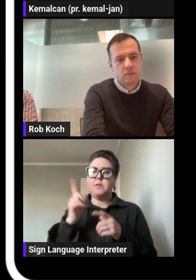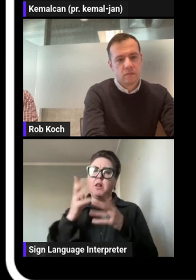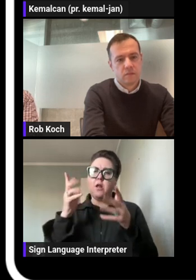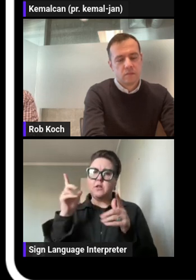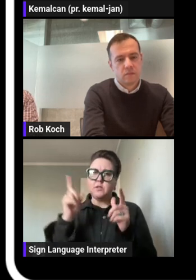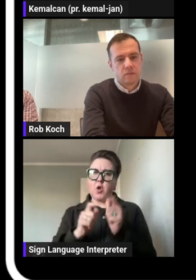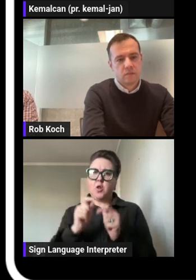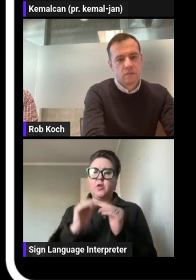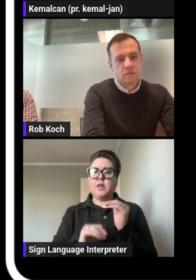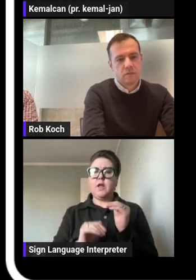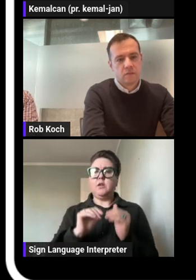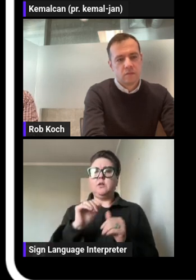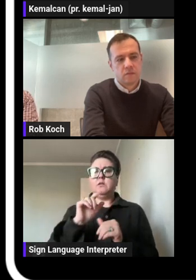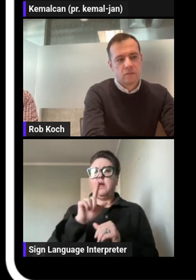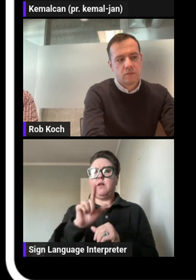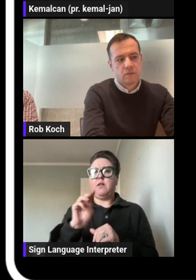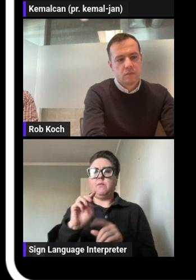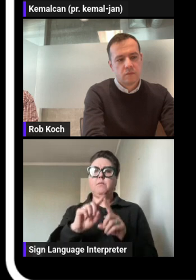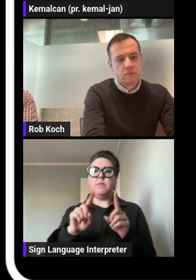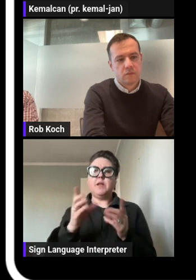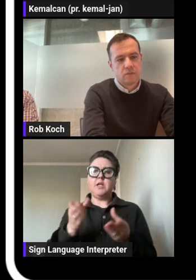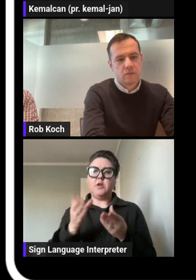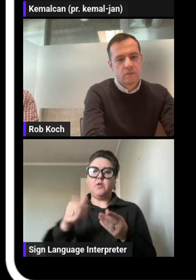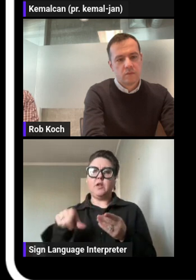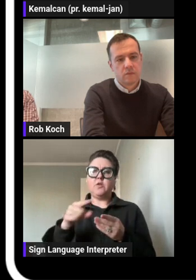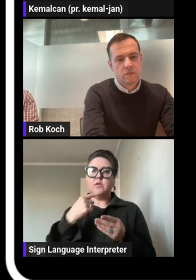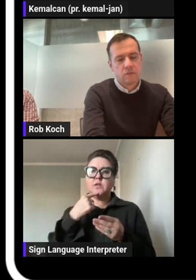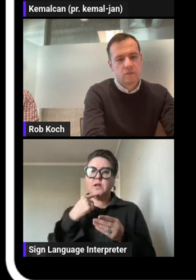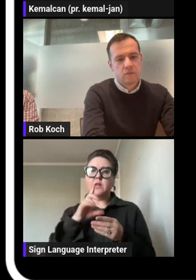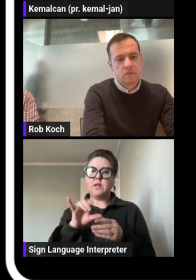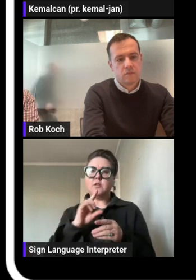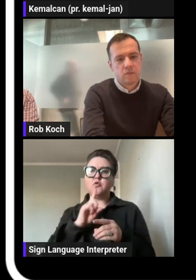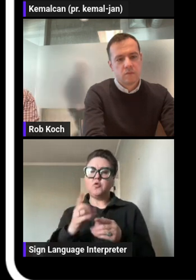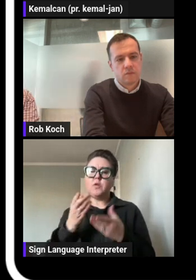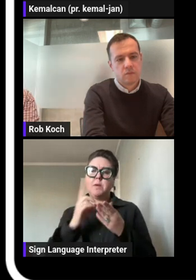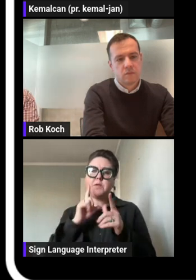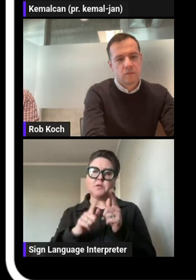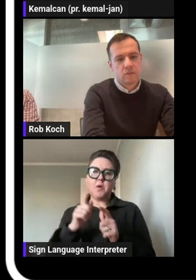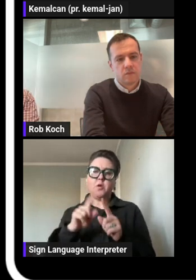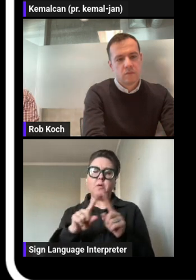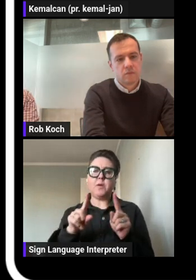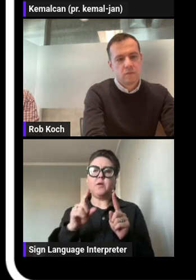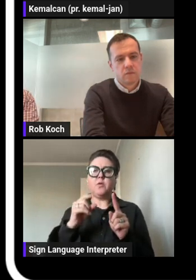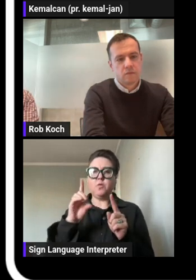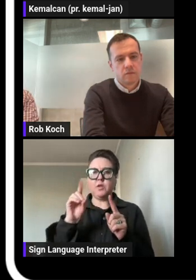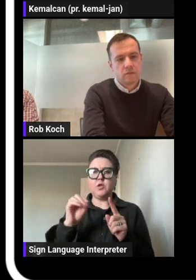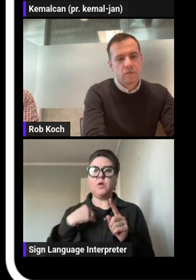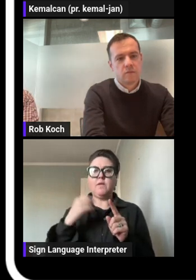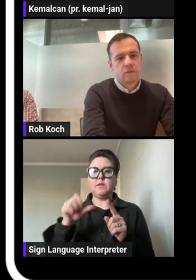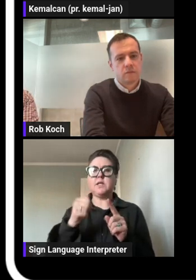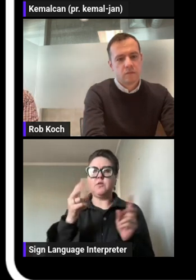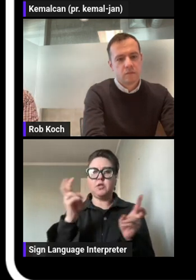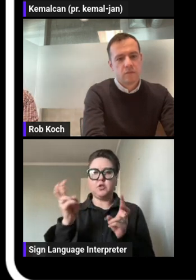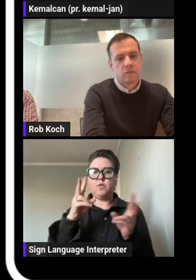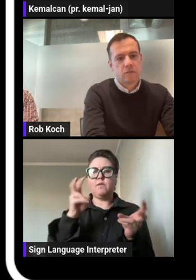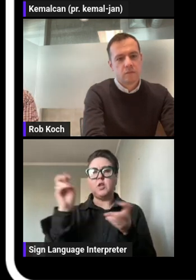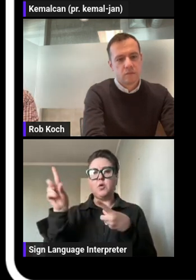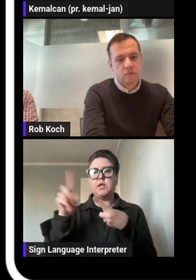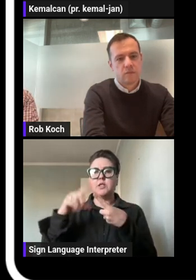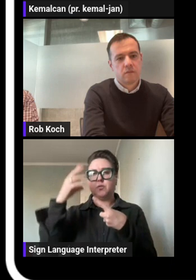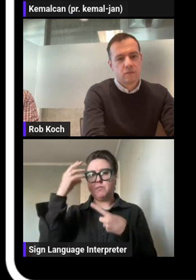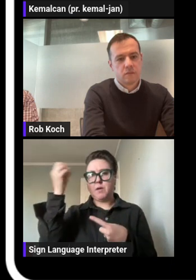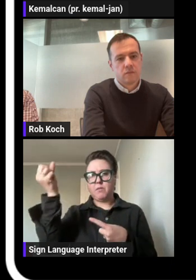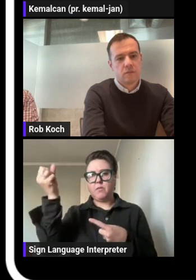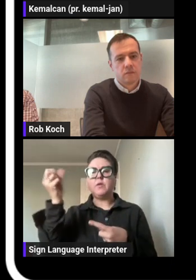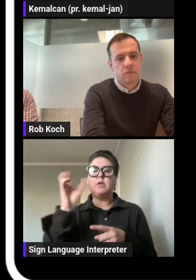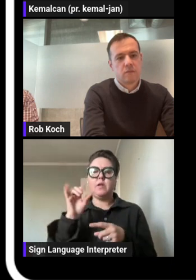But here you're saying that there's this is true that it might be smaller, but we do have this other issue of loading the images into memory. So